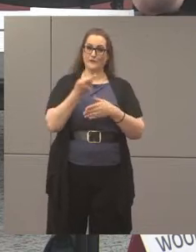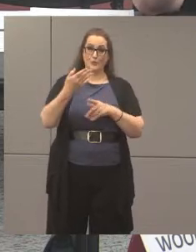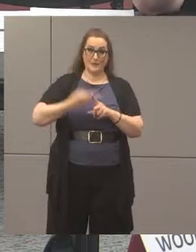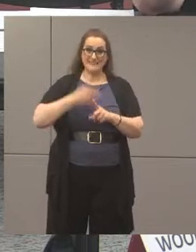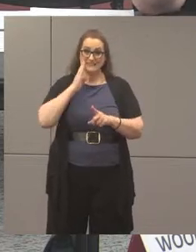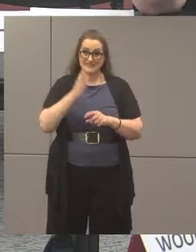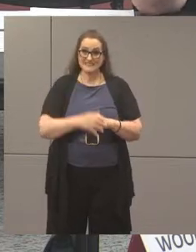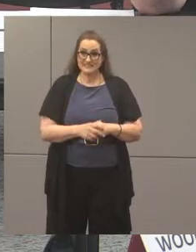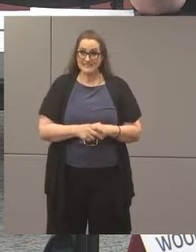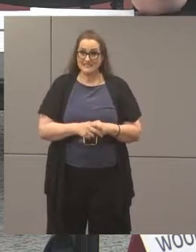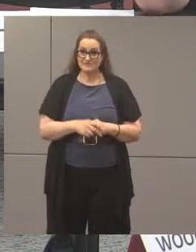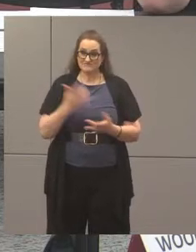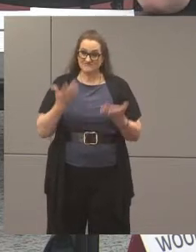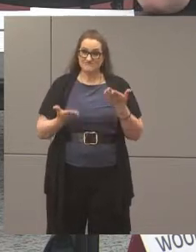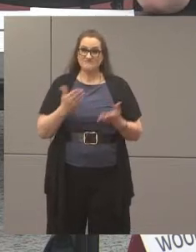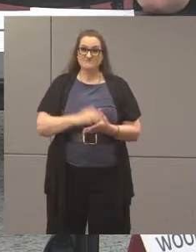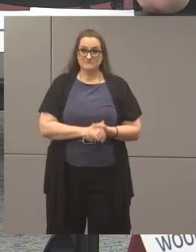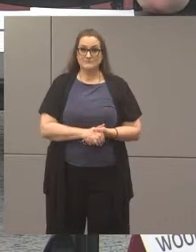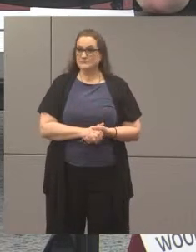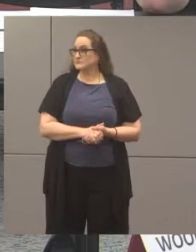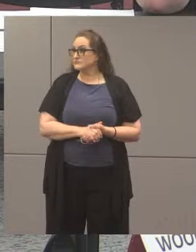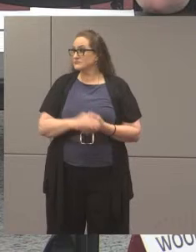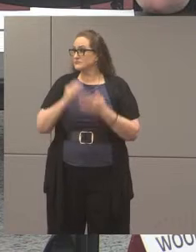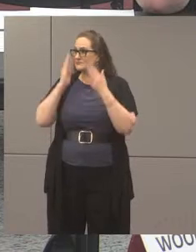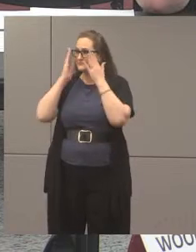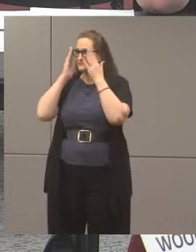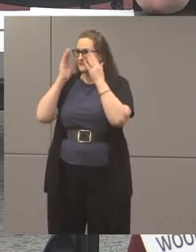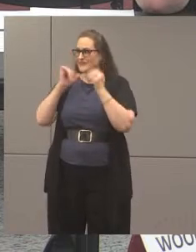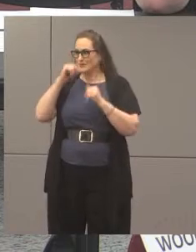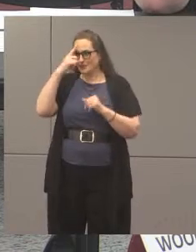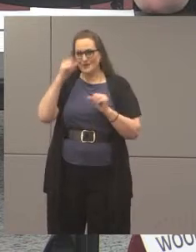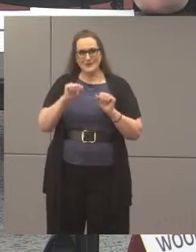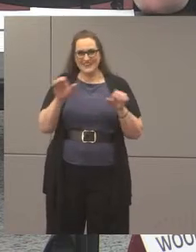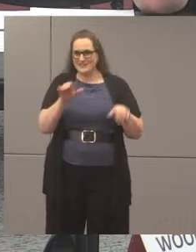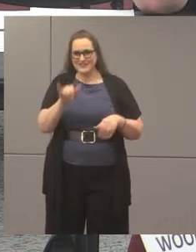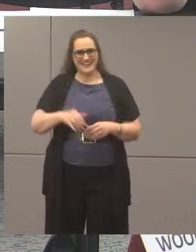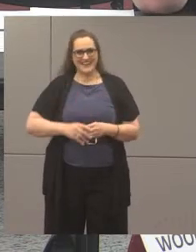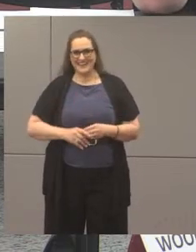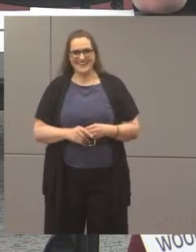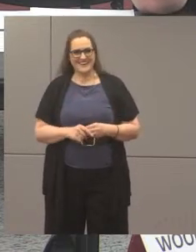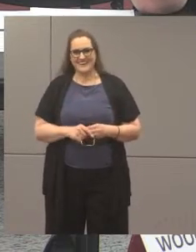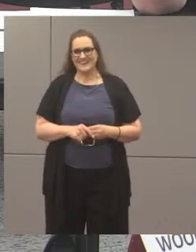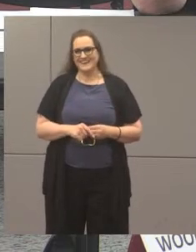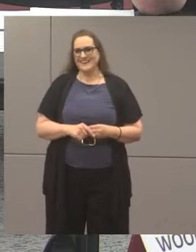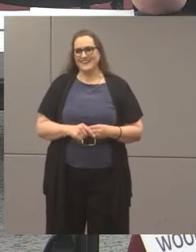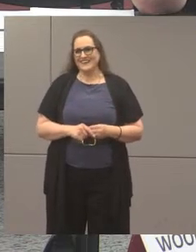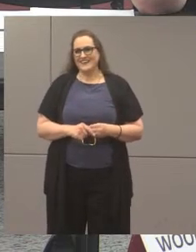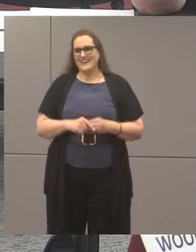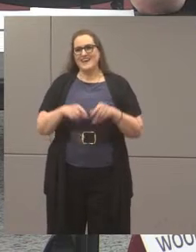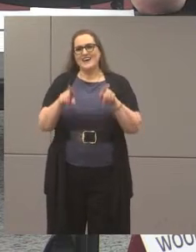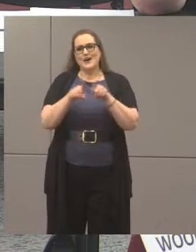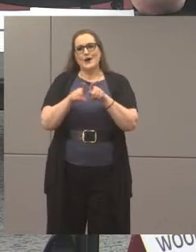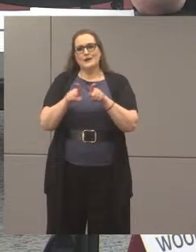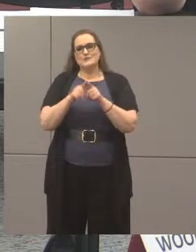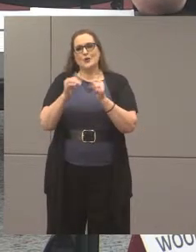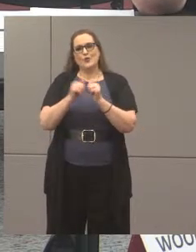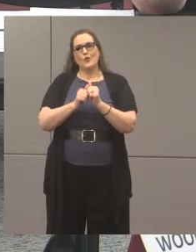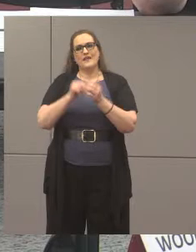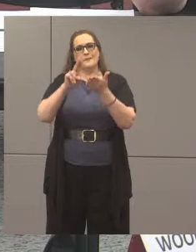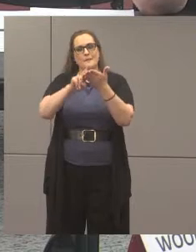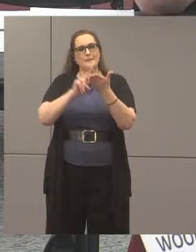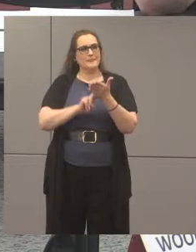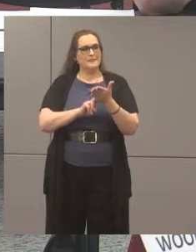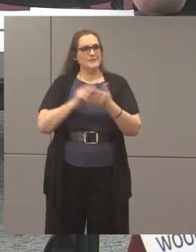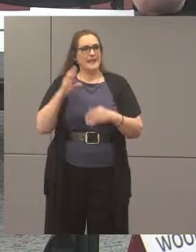months, likely. I don't think we can do that. And then also with the contract,